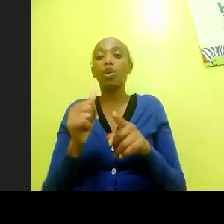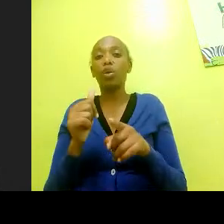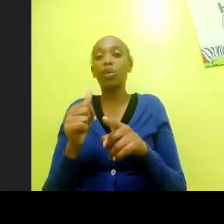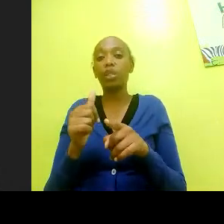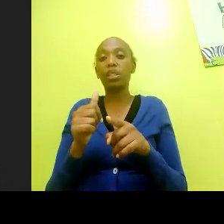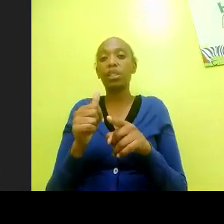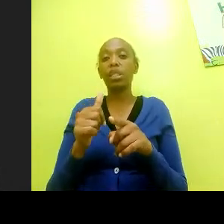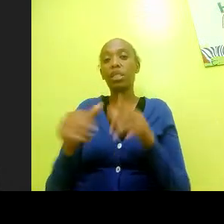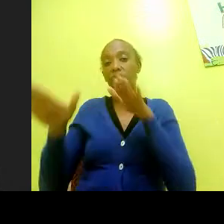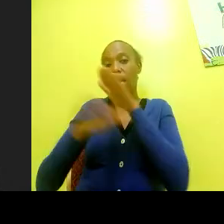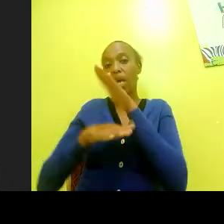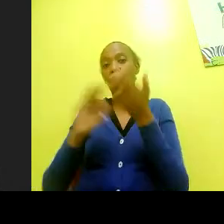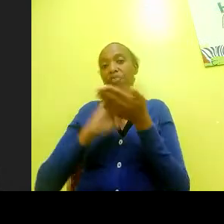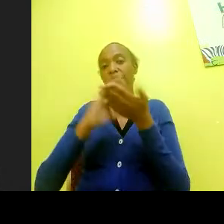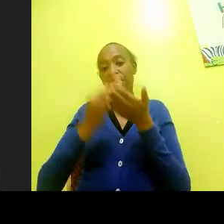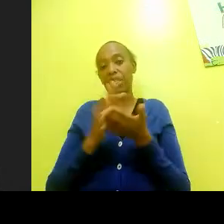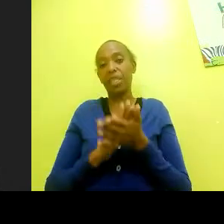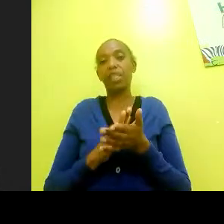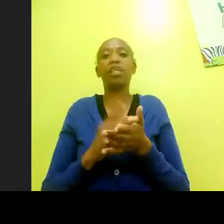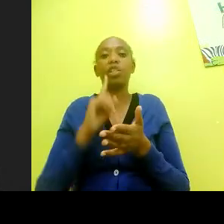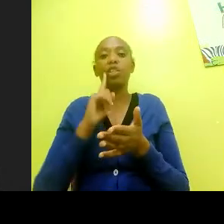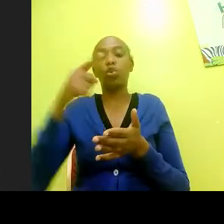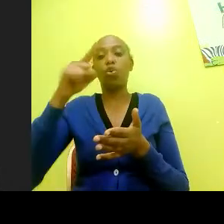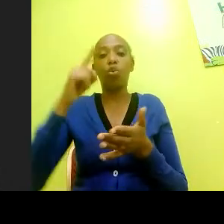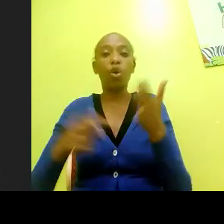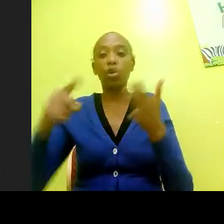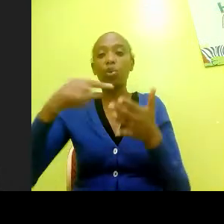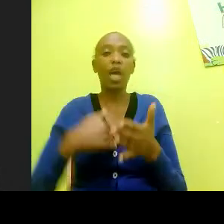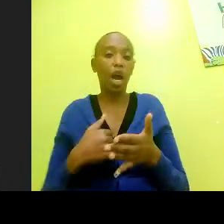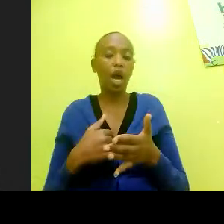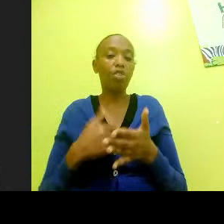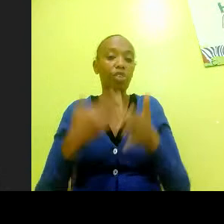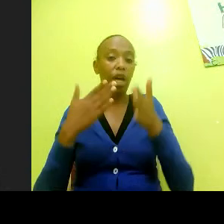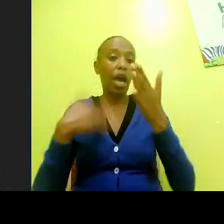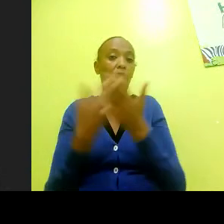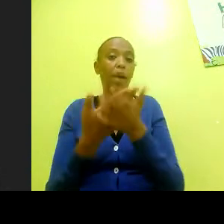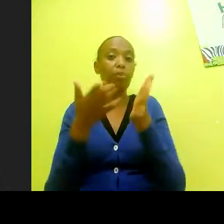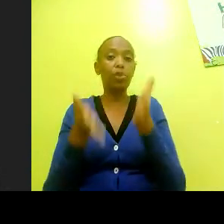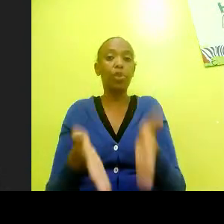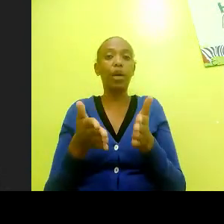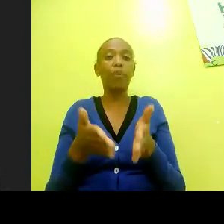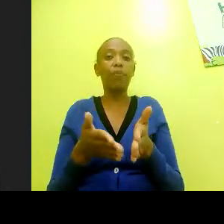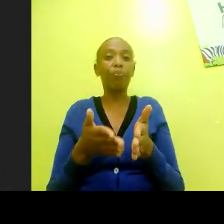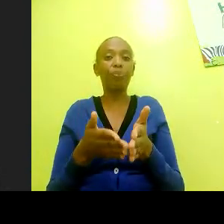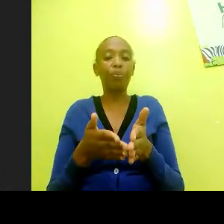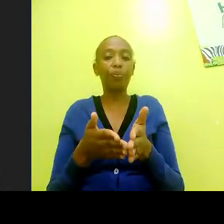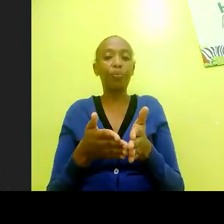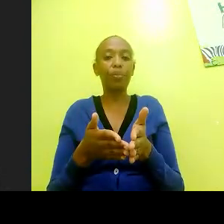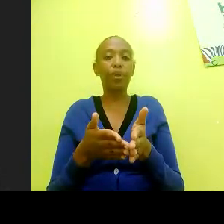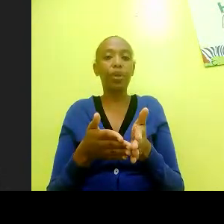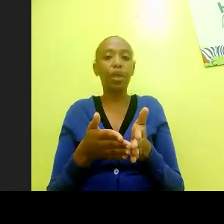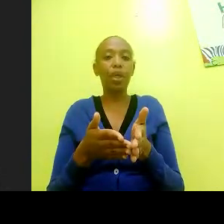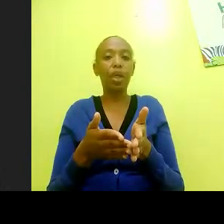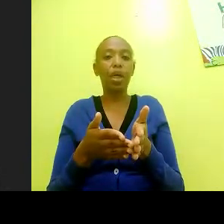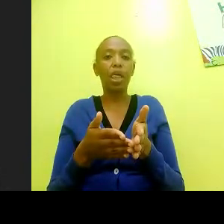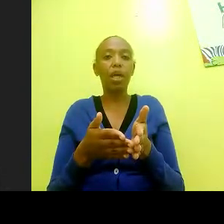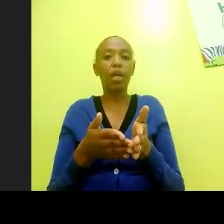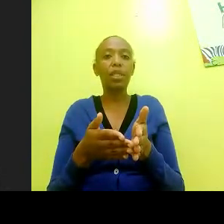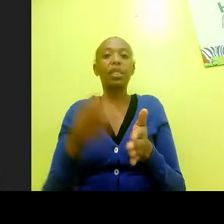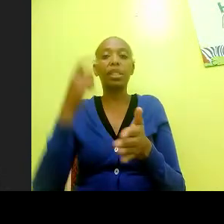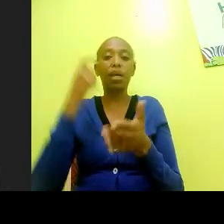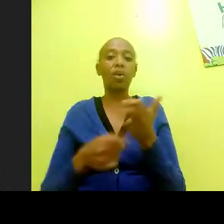underfunded. So what we have in Quebec to this day is, while the daily cost is low, we